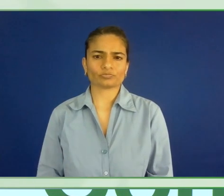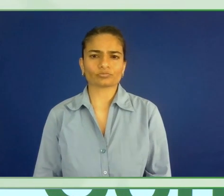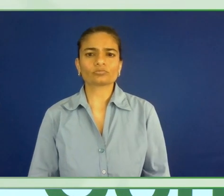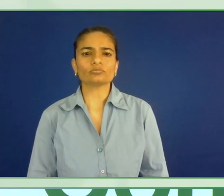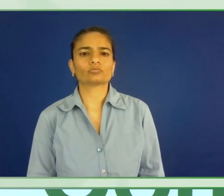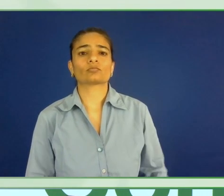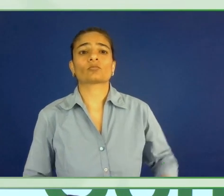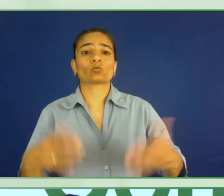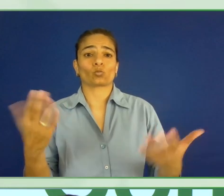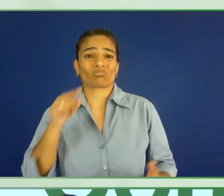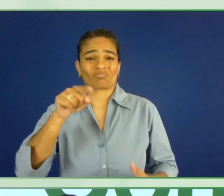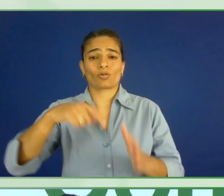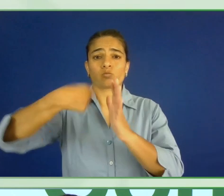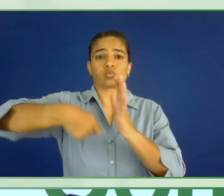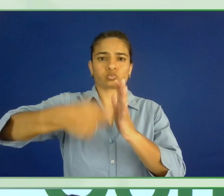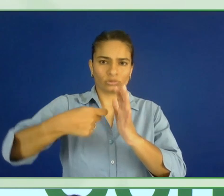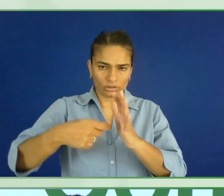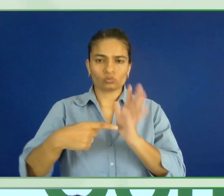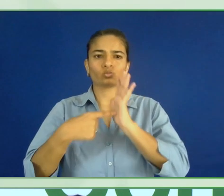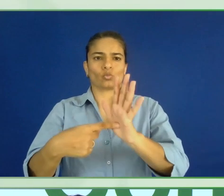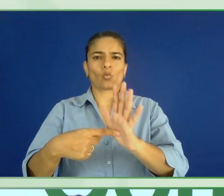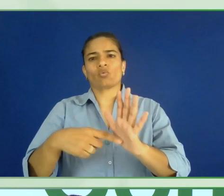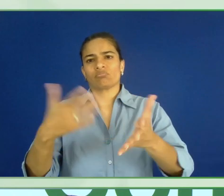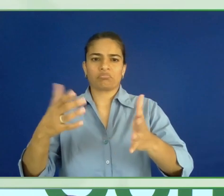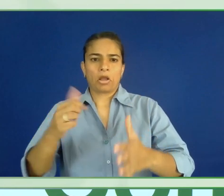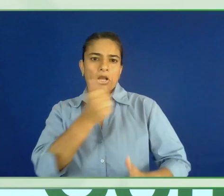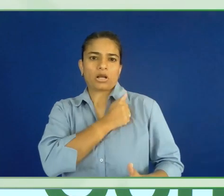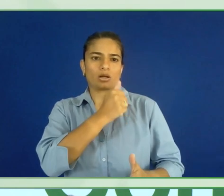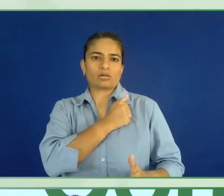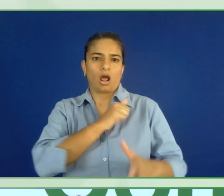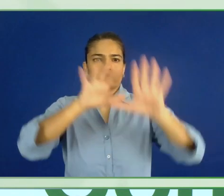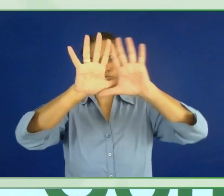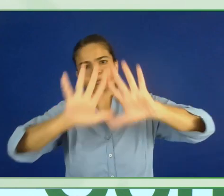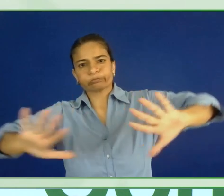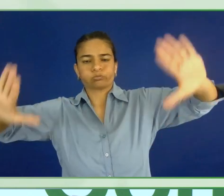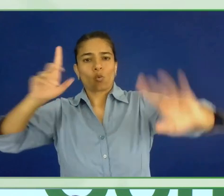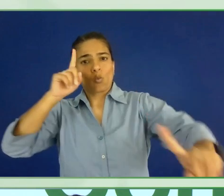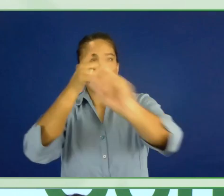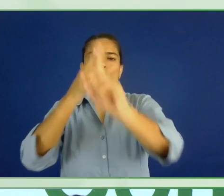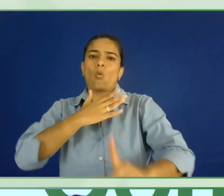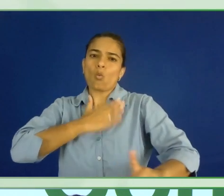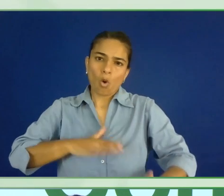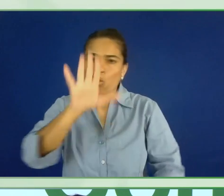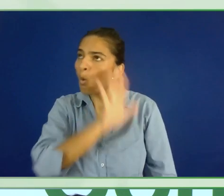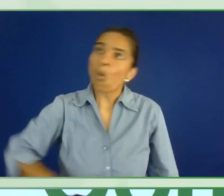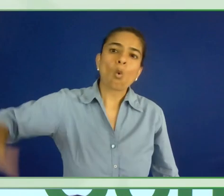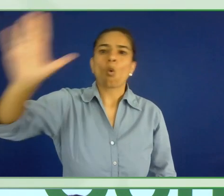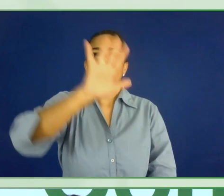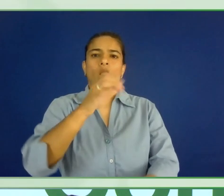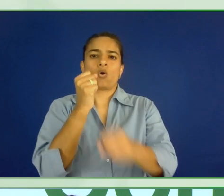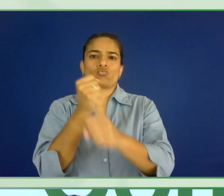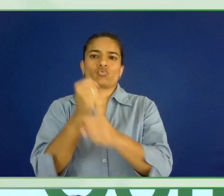Canada. As a goal, it is there to promote the recruitment, the retention, and the advancement of